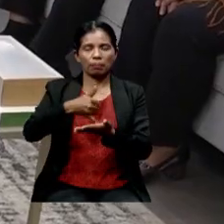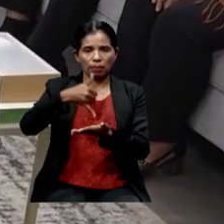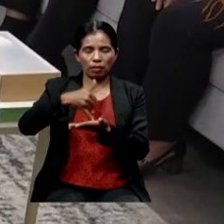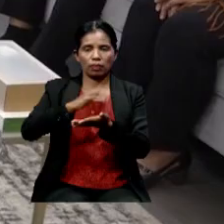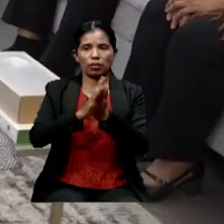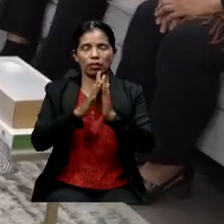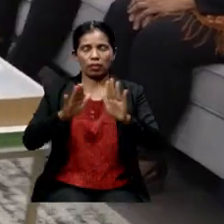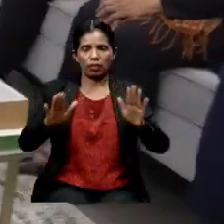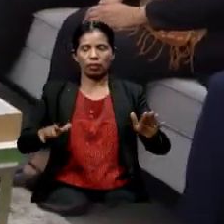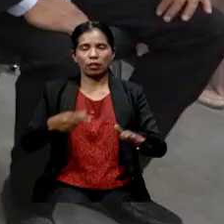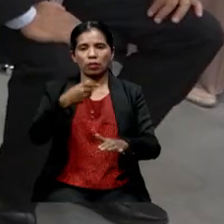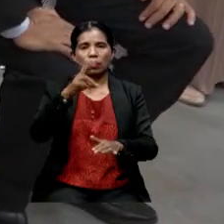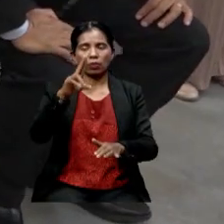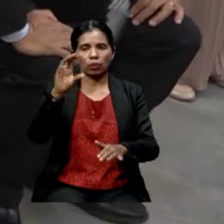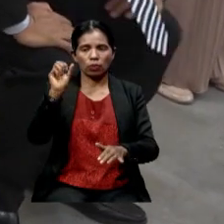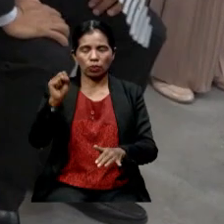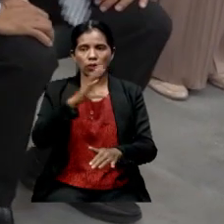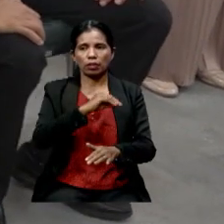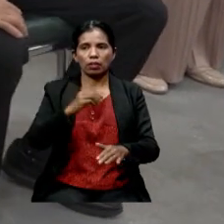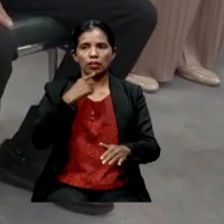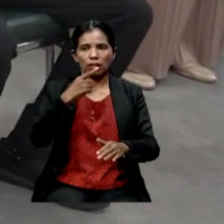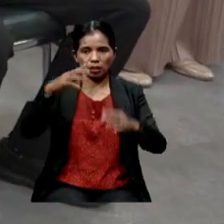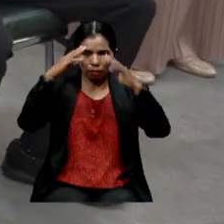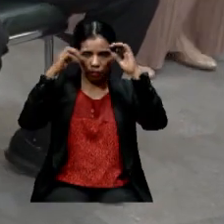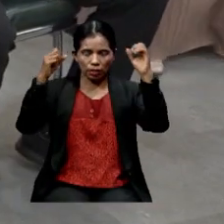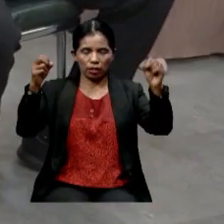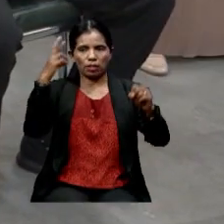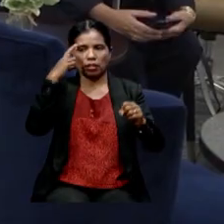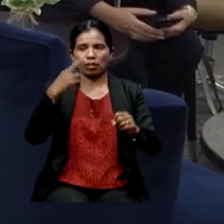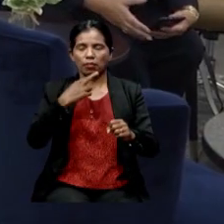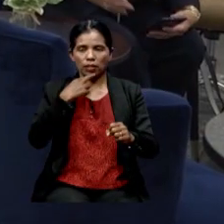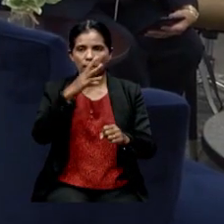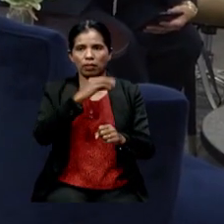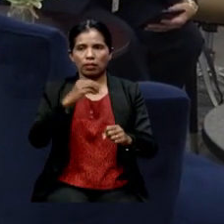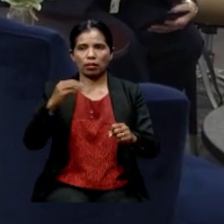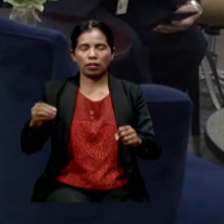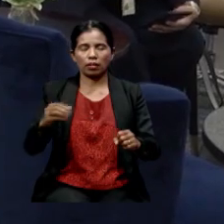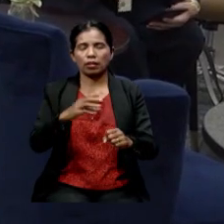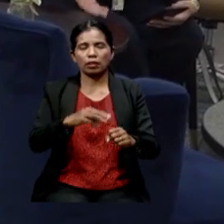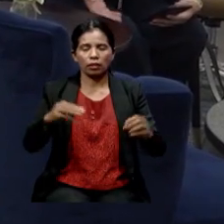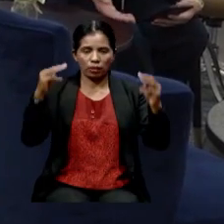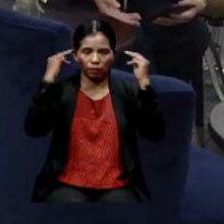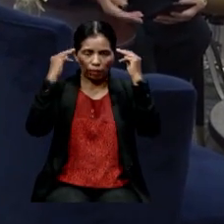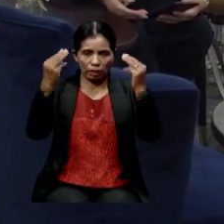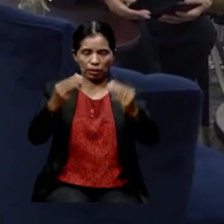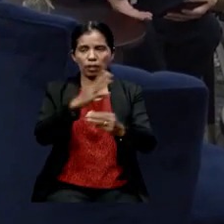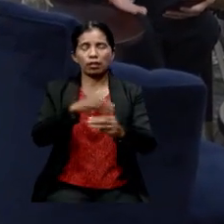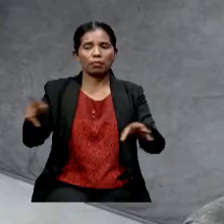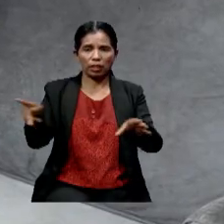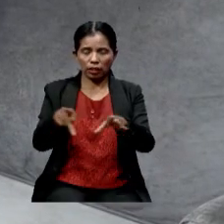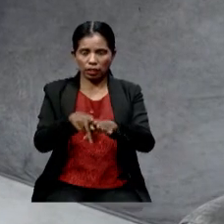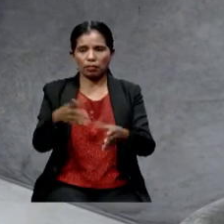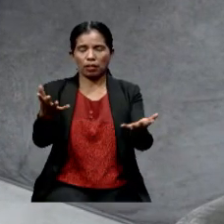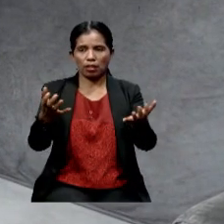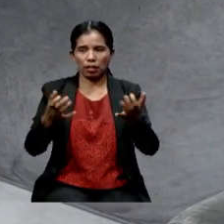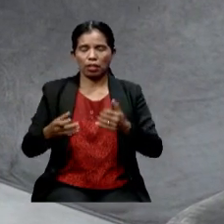Paz. Gus Yahya hateten Presidente José Ramos Horta Nahdlatul Ulama no Muhammadiyah ho la parte iha inisiativa husi